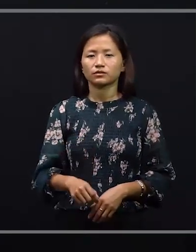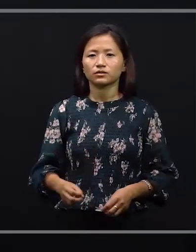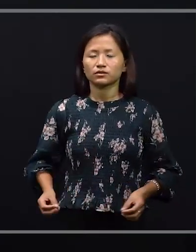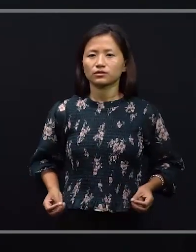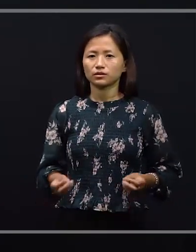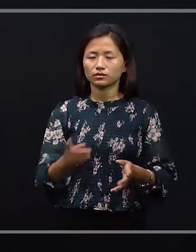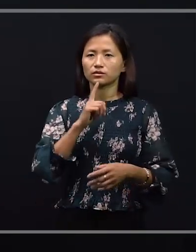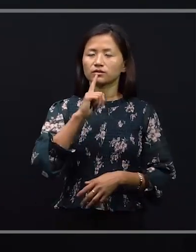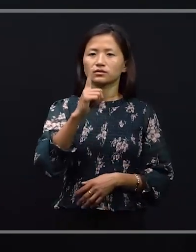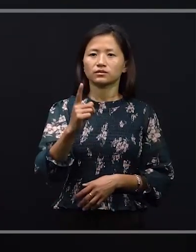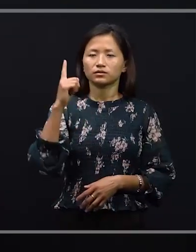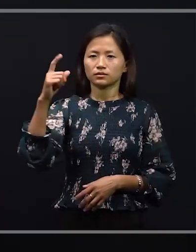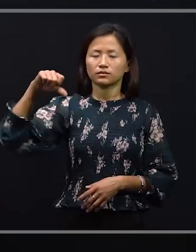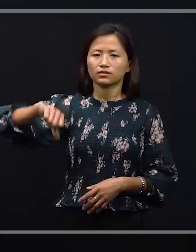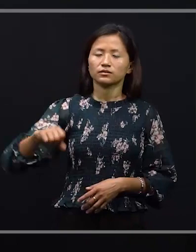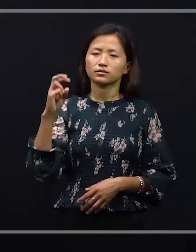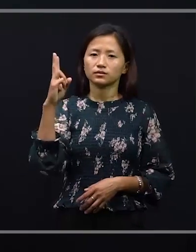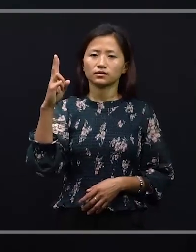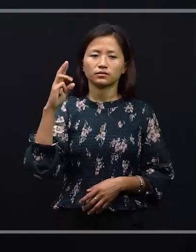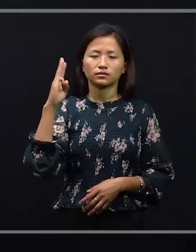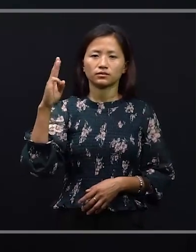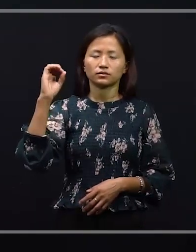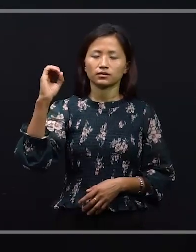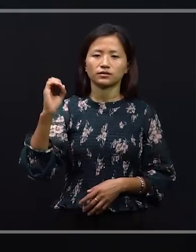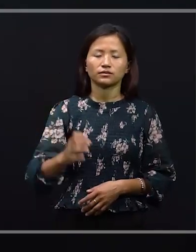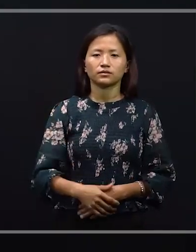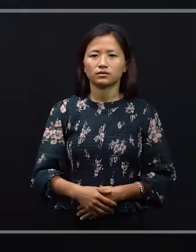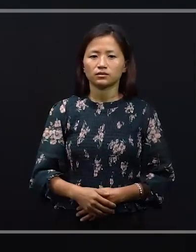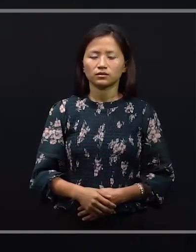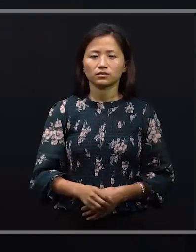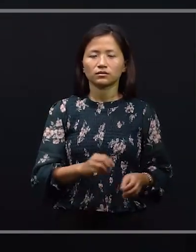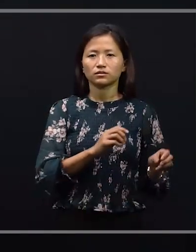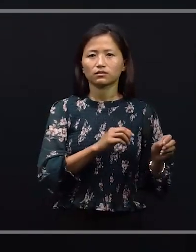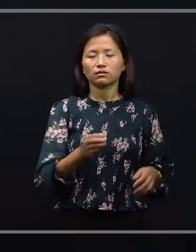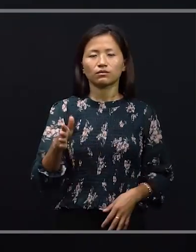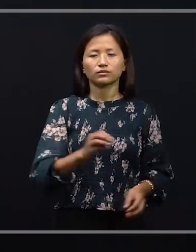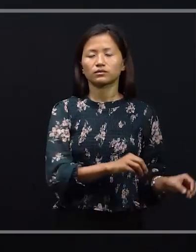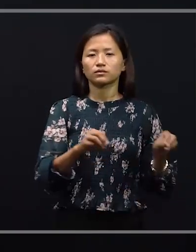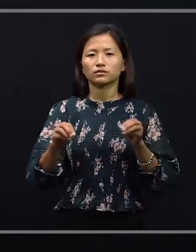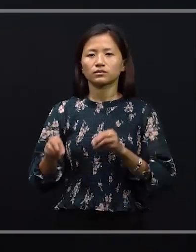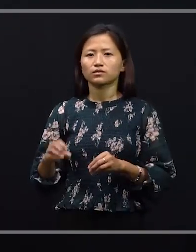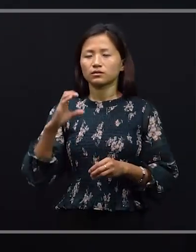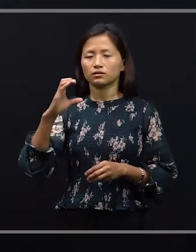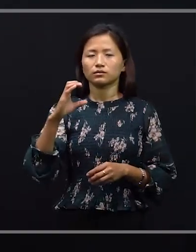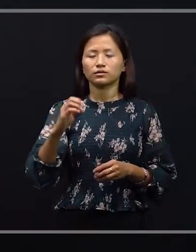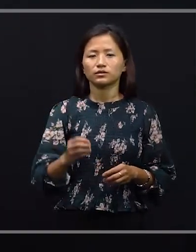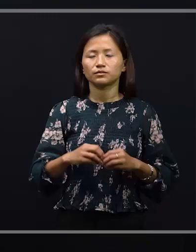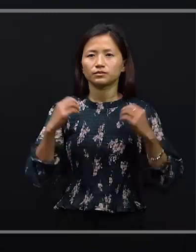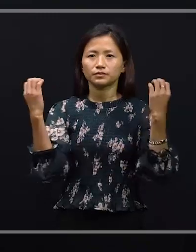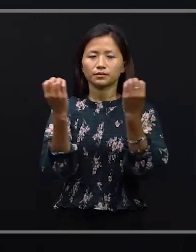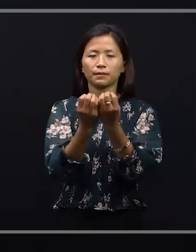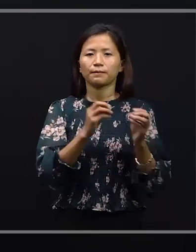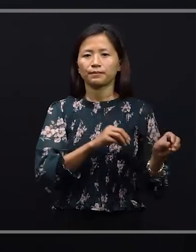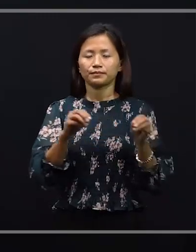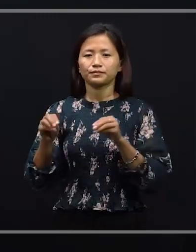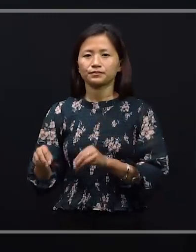okay. Now what they did was, in this non-cooperation movement, Gandhiji, he told the Indians not